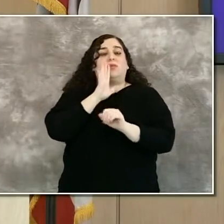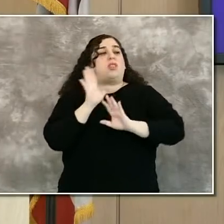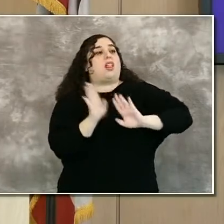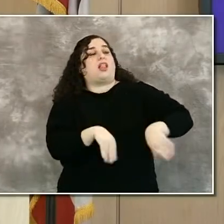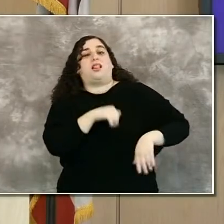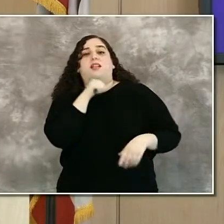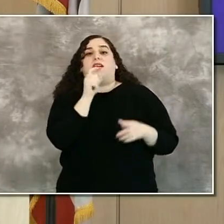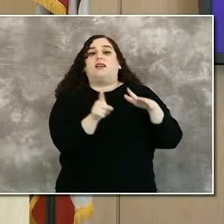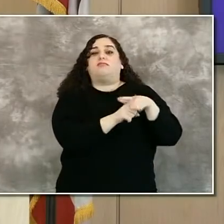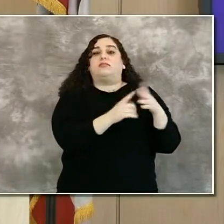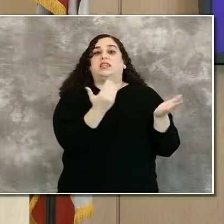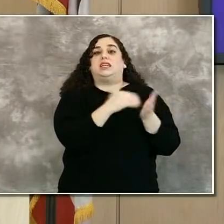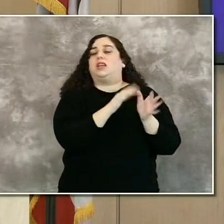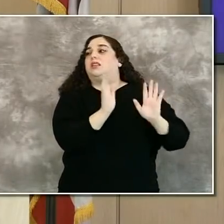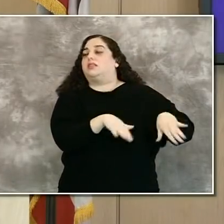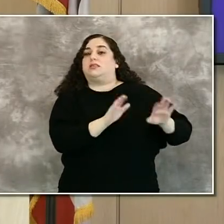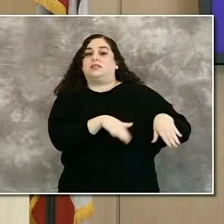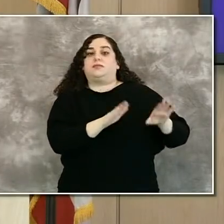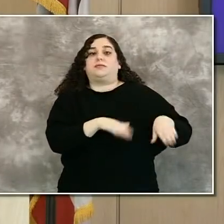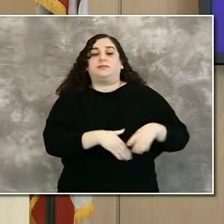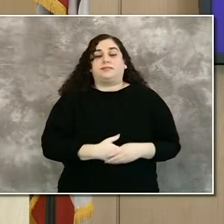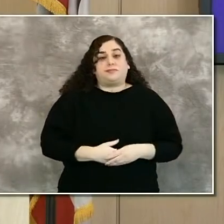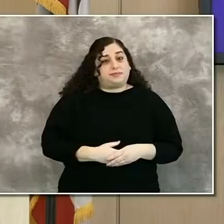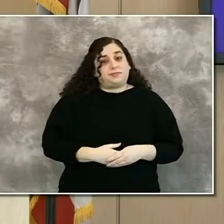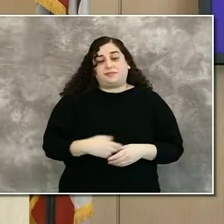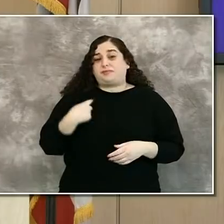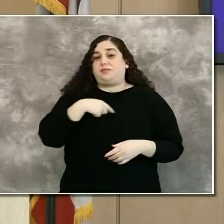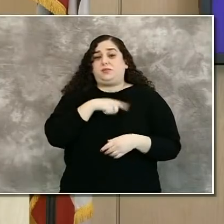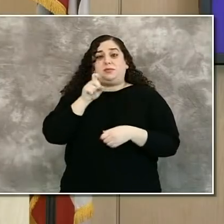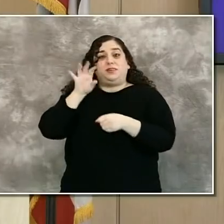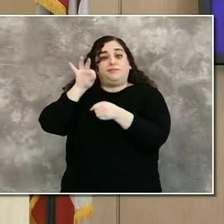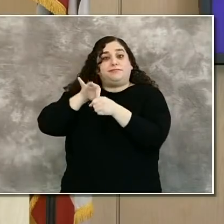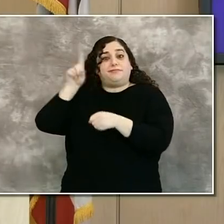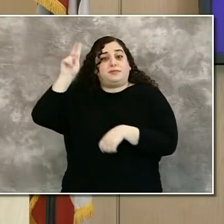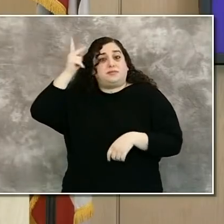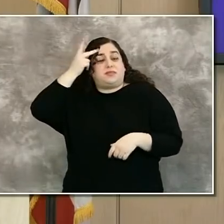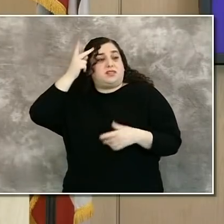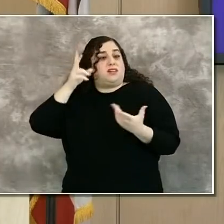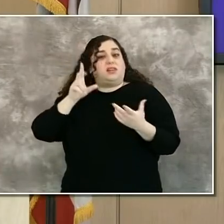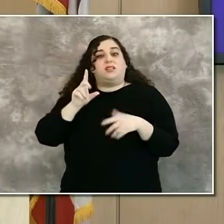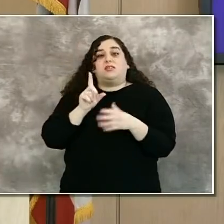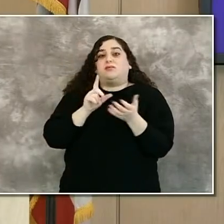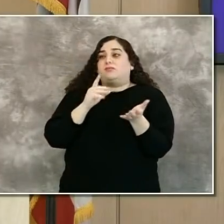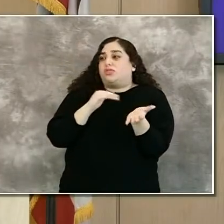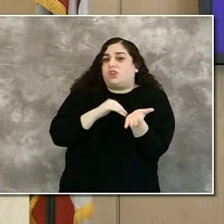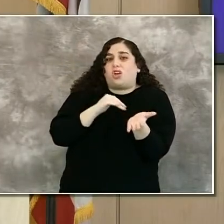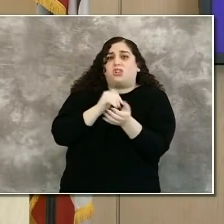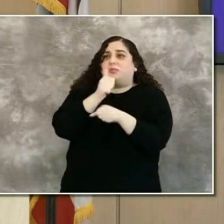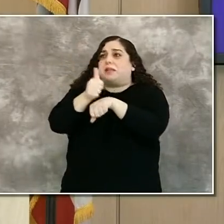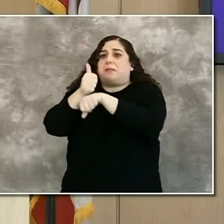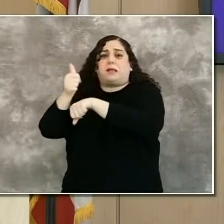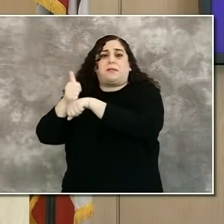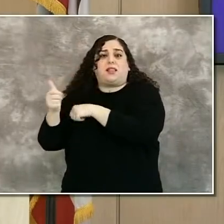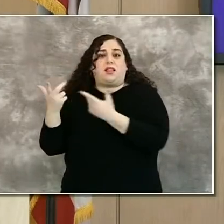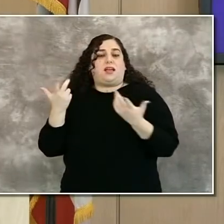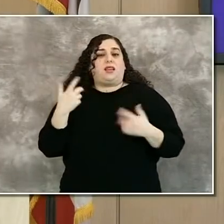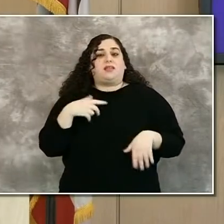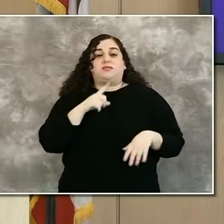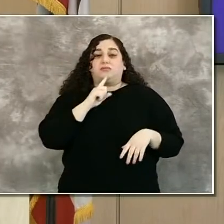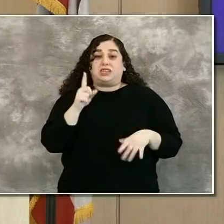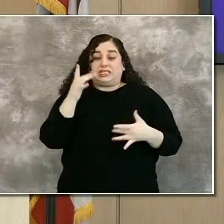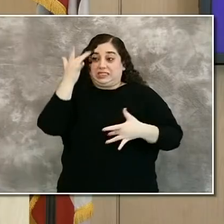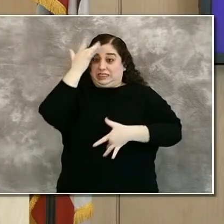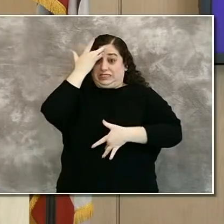tiered system, or it's not the fault of an elected official or a public health expert or doctor. It is a deadly global pandemic